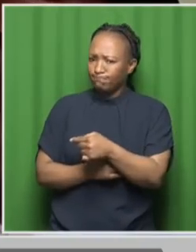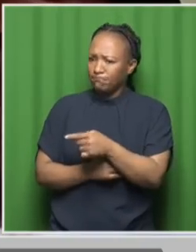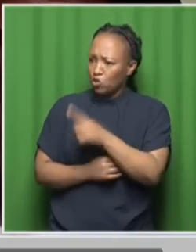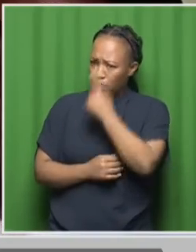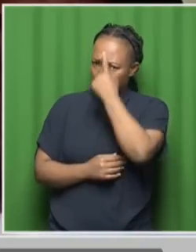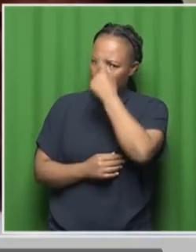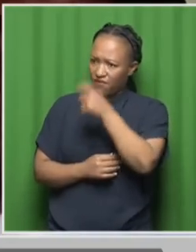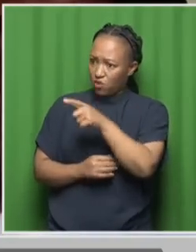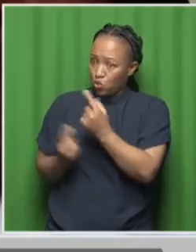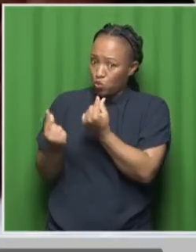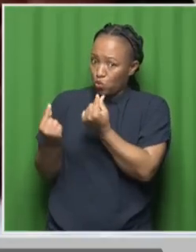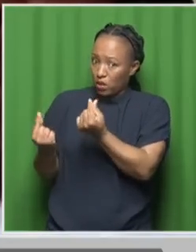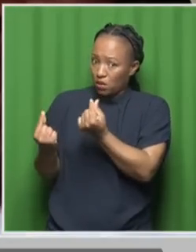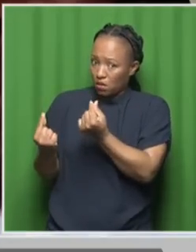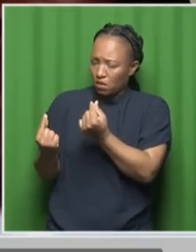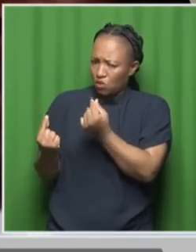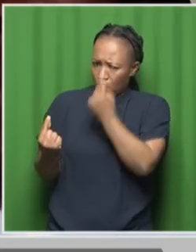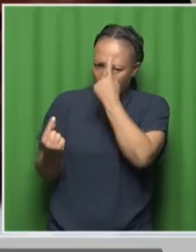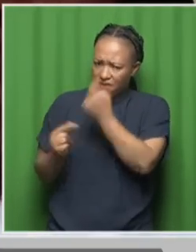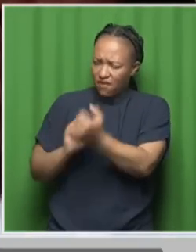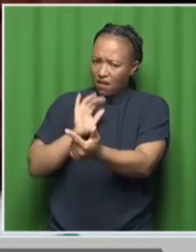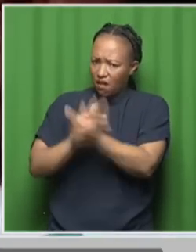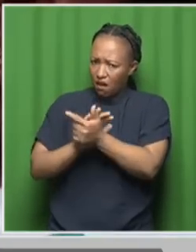doing is legal.